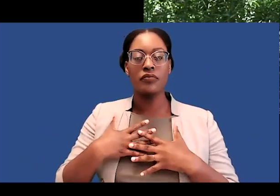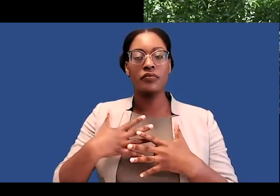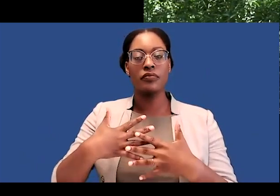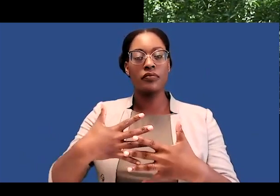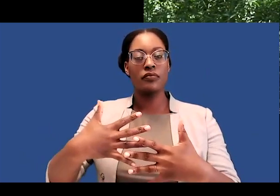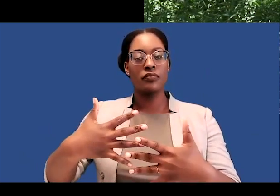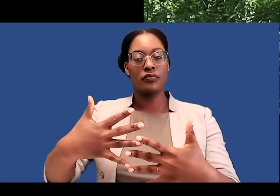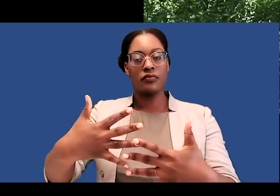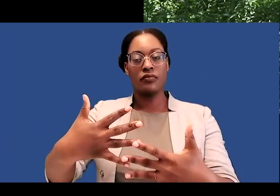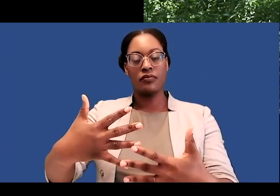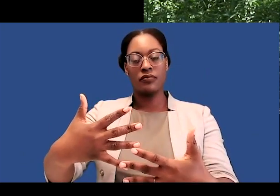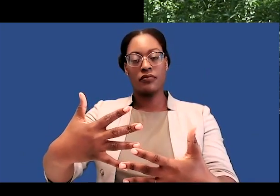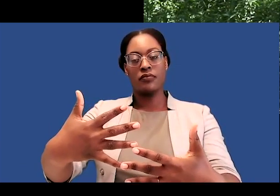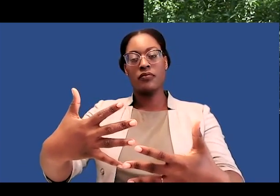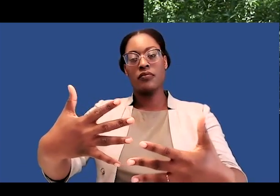Deep inhale.